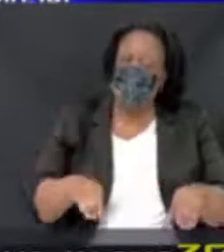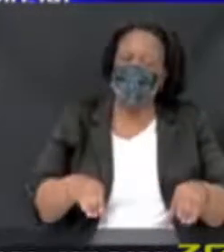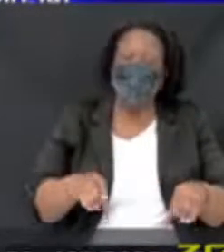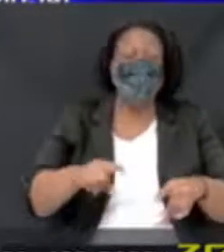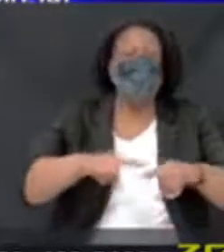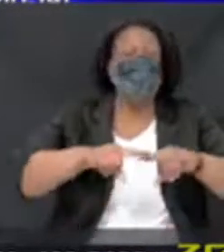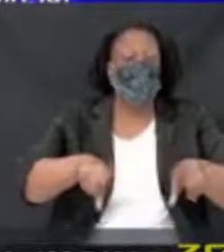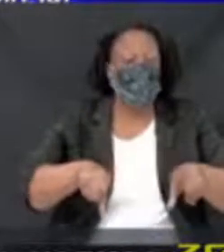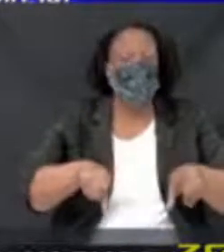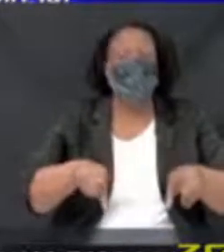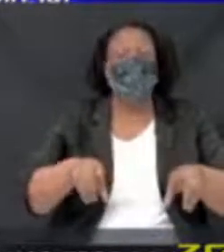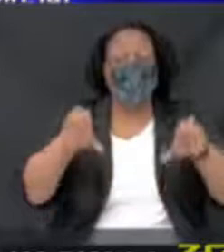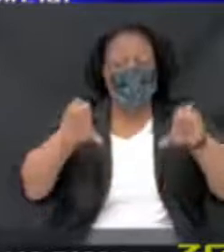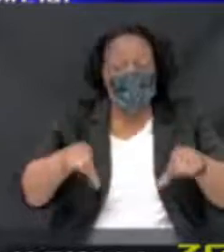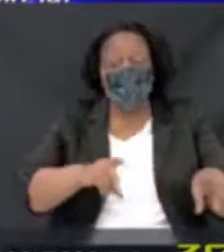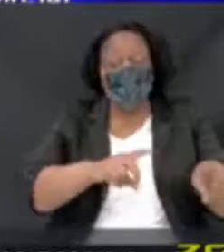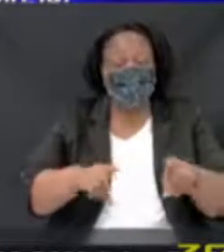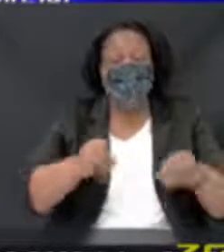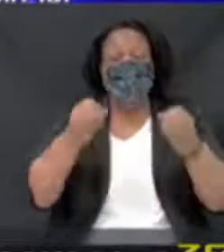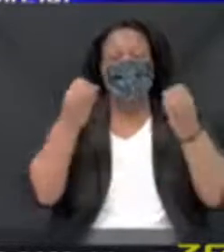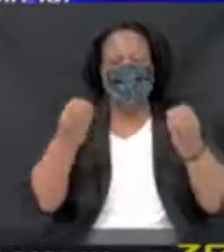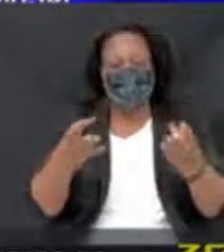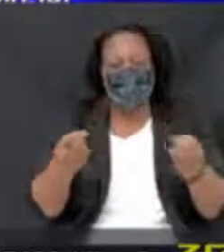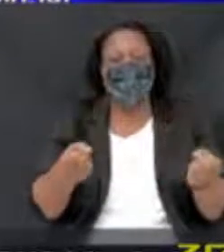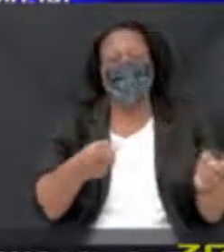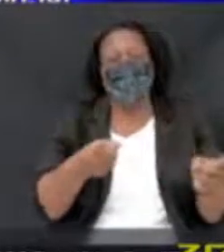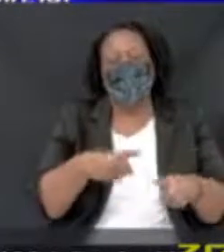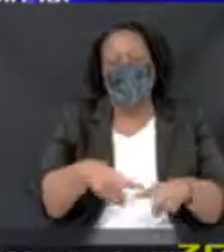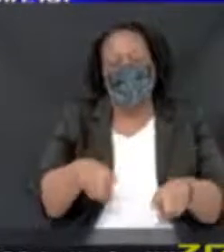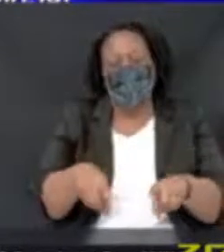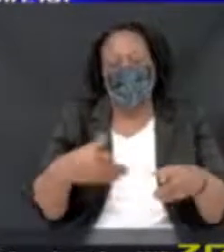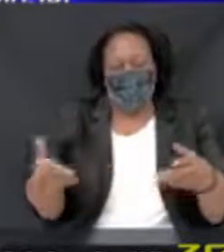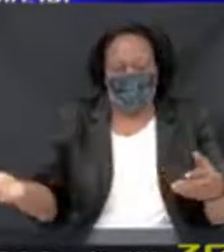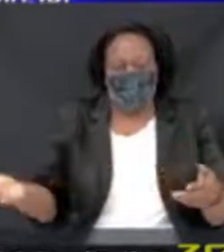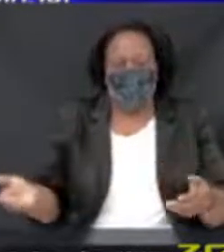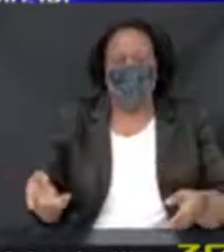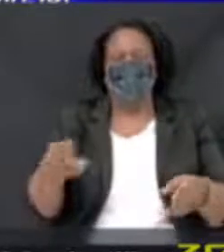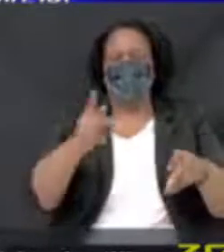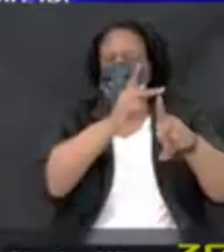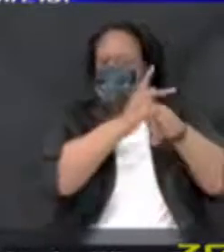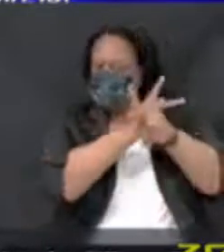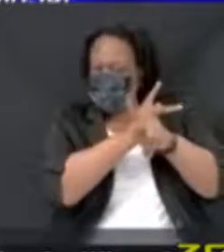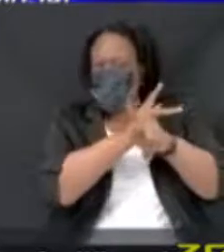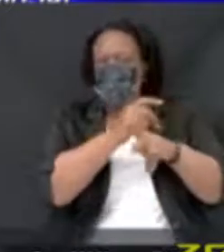a lot to decrease the impact of the fourth wave, even if we cannot avoid it.